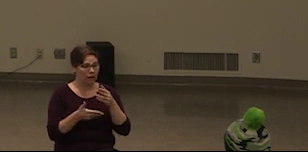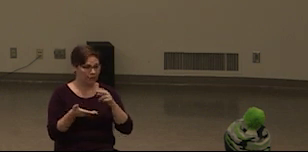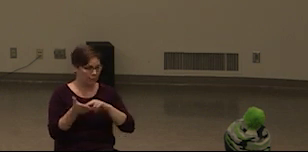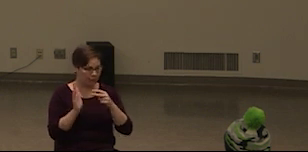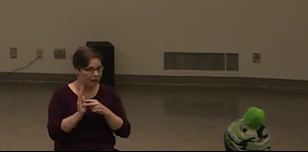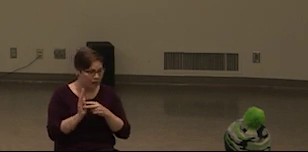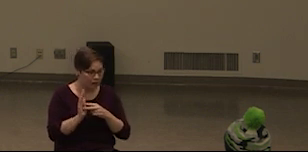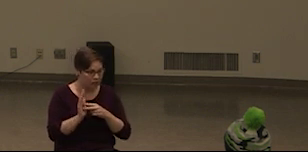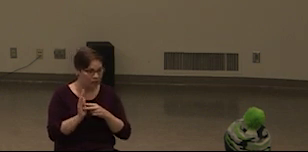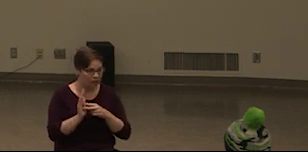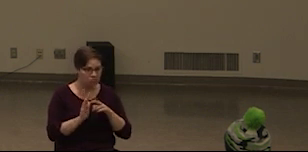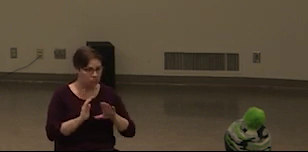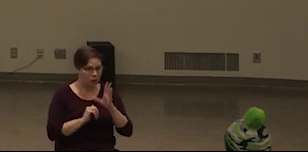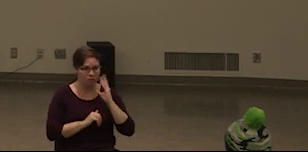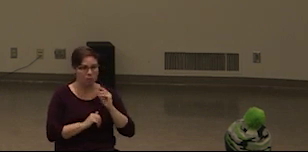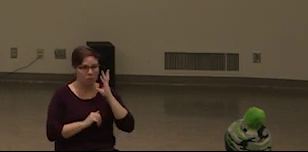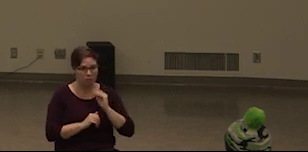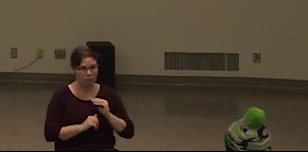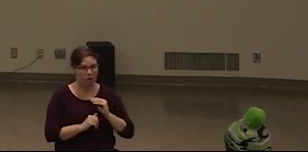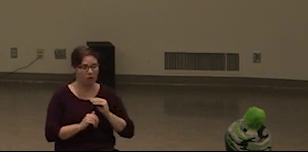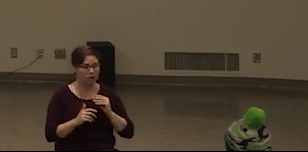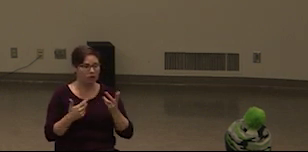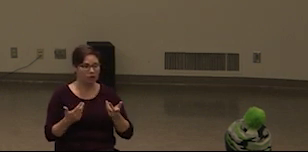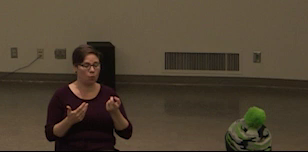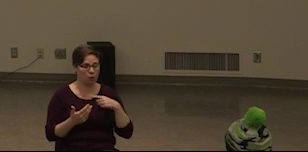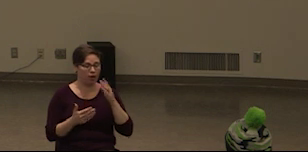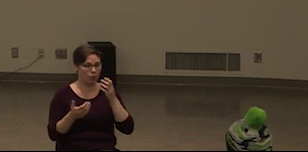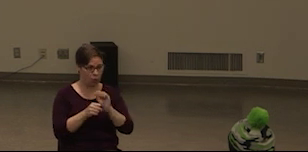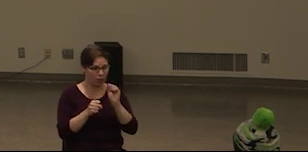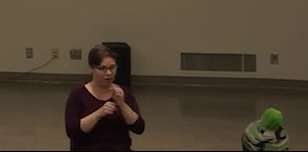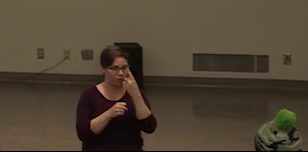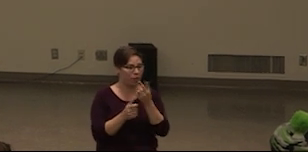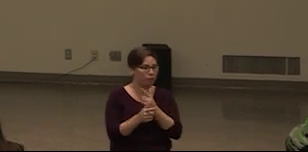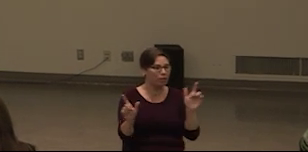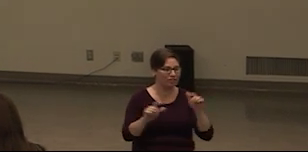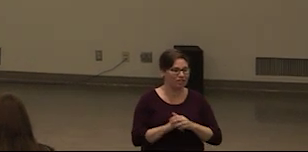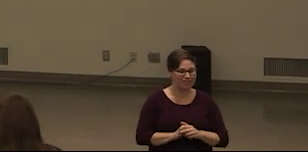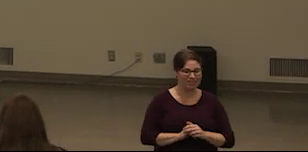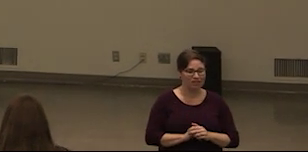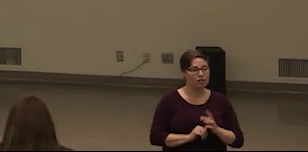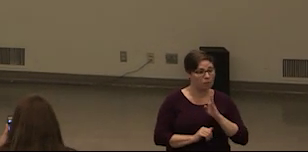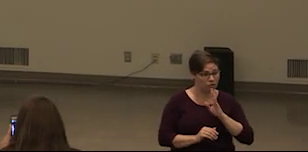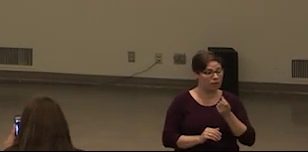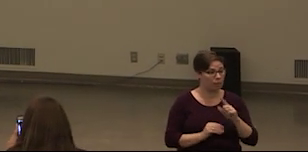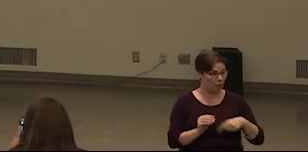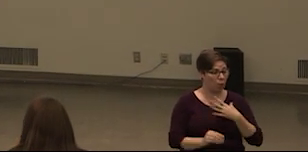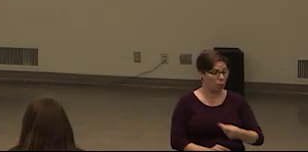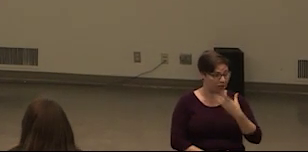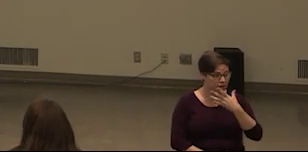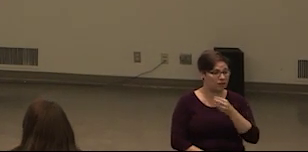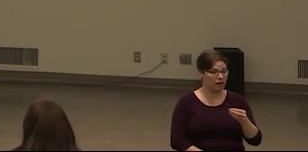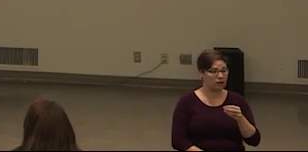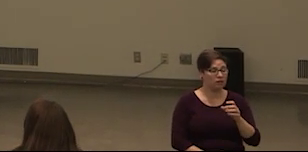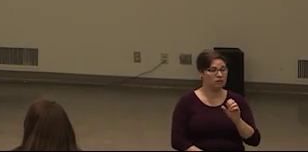QDPOC experience when we're looking at work for liberation. And so we'll talk a little bit about critical whiteness and intersectionality, and then I want to spend some